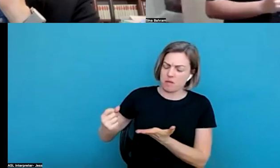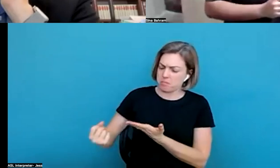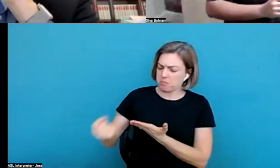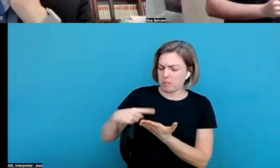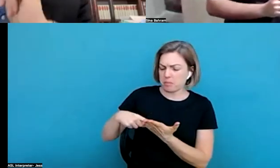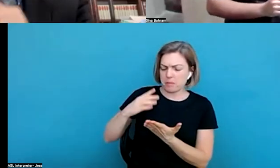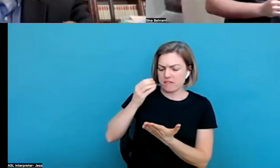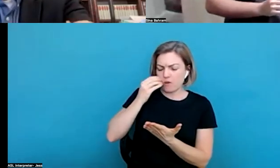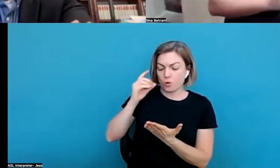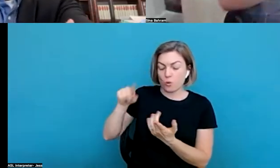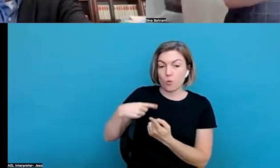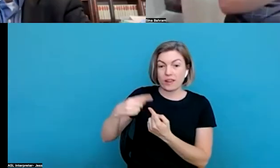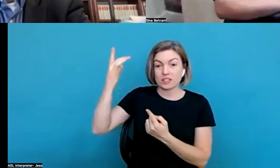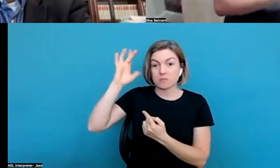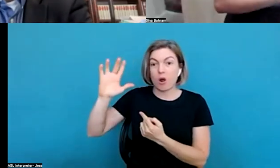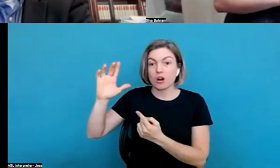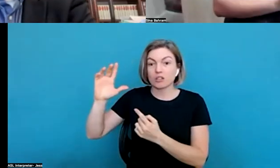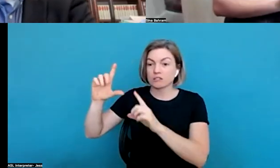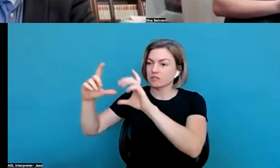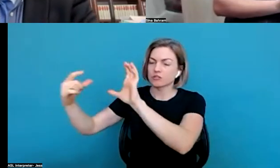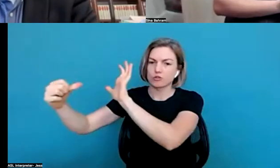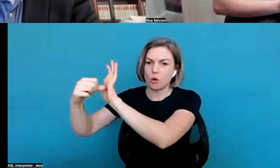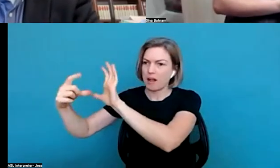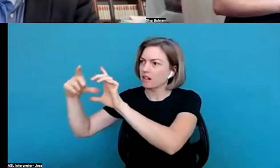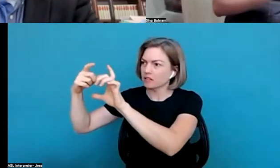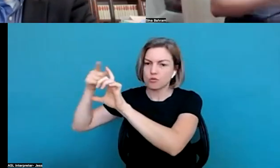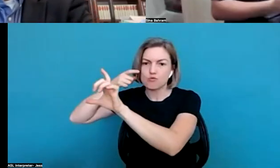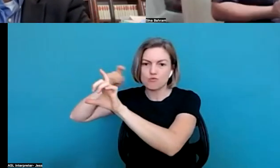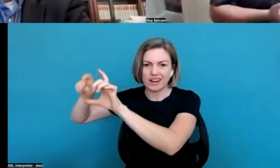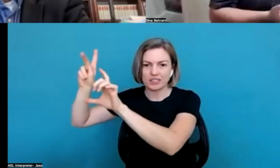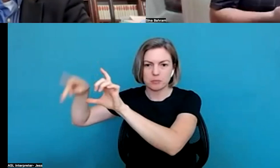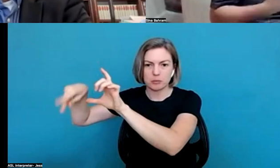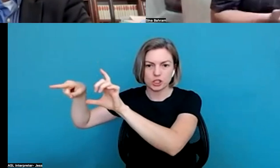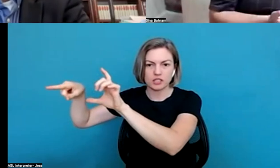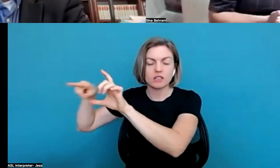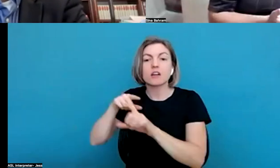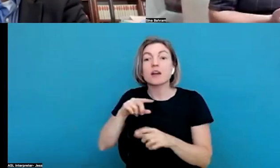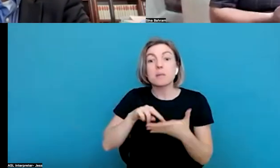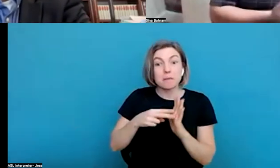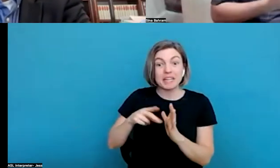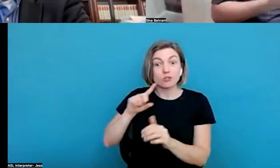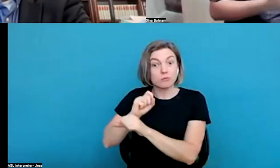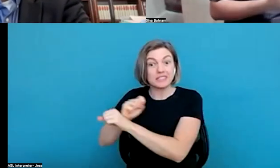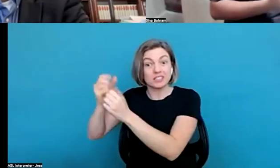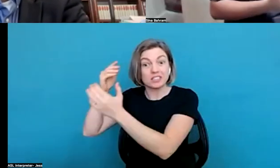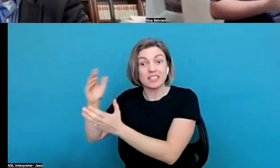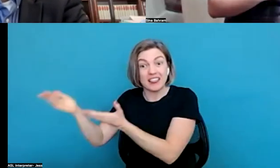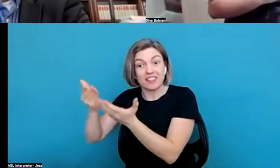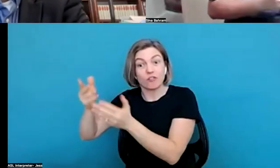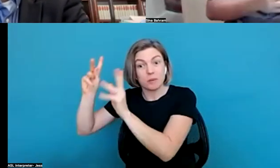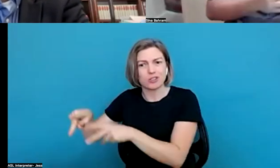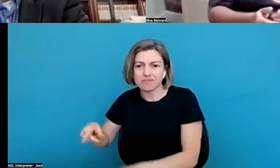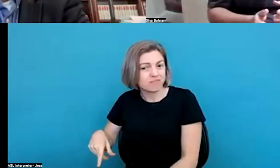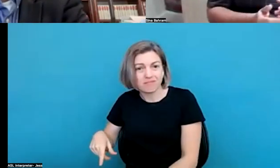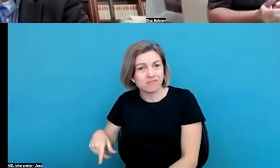my smart doorbell recognizes that there's a person there. But that doesn't necessarily mean it's the delivery person, right? So there's a lot of